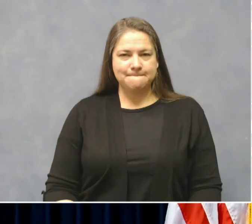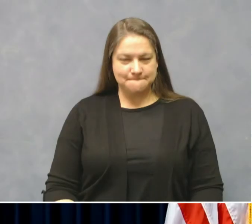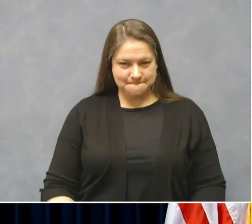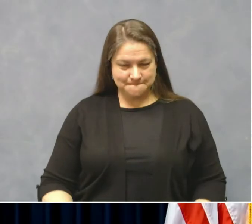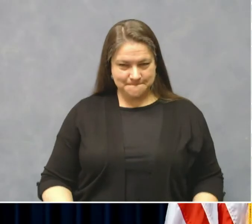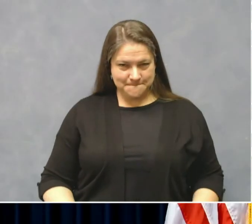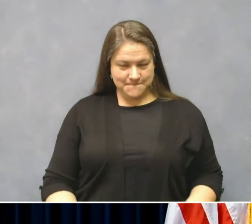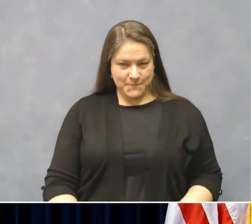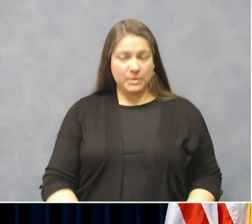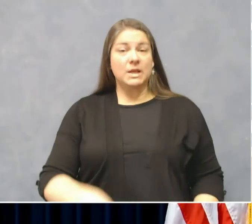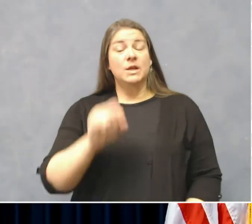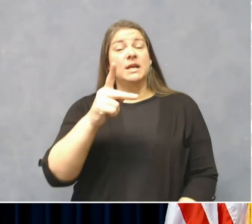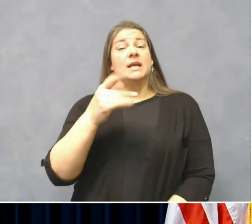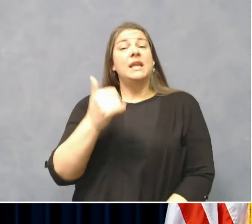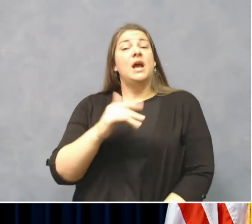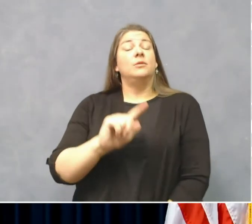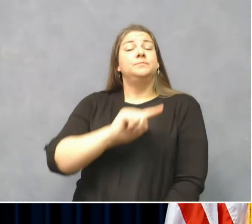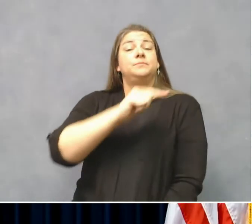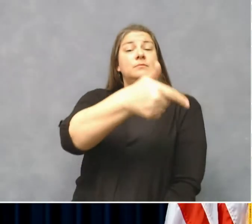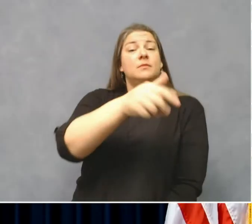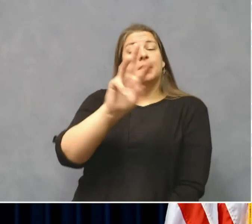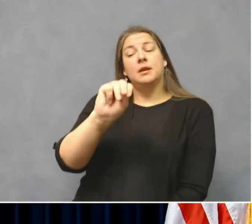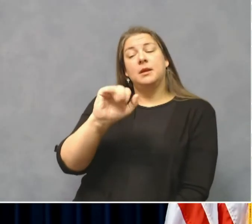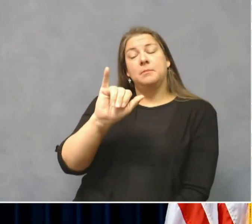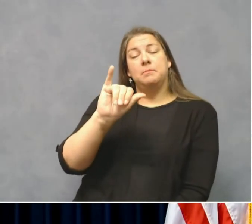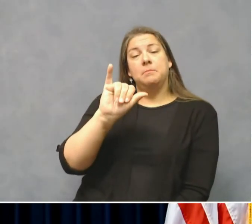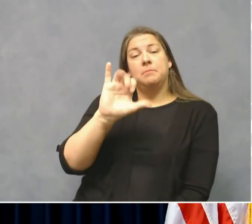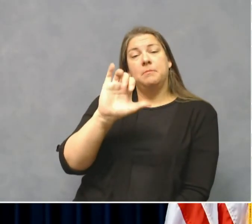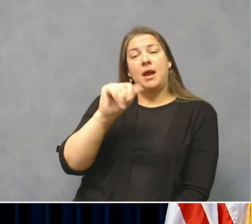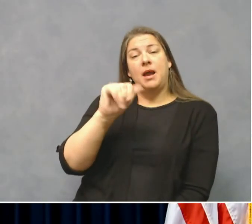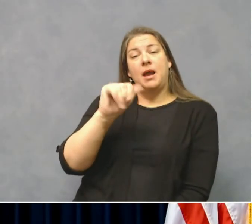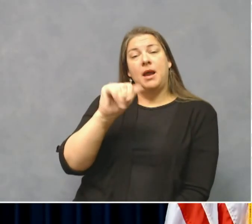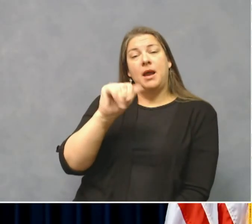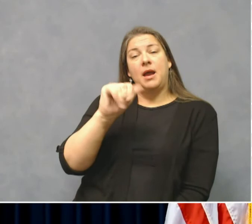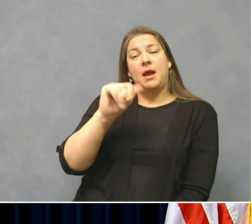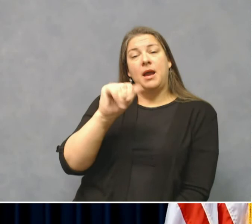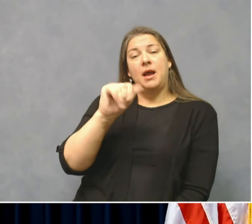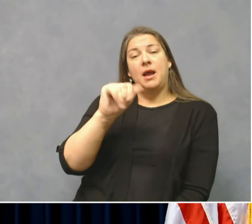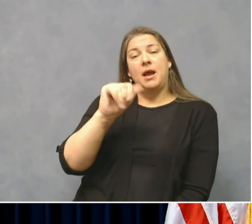All right, next we've got Michael Brown, who is going to provide us an